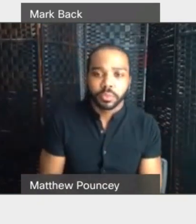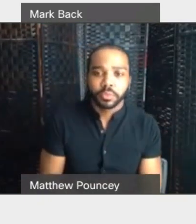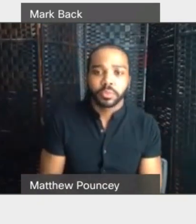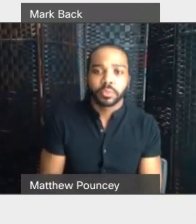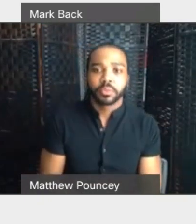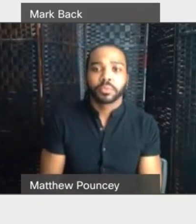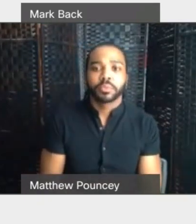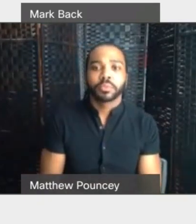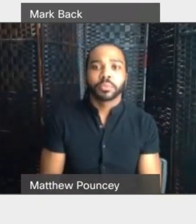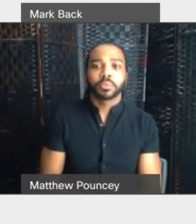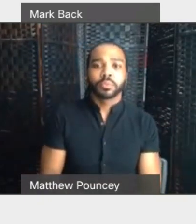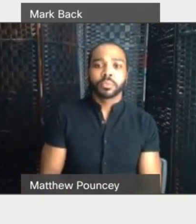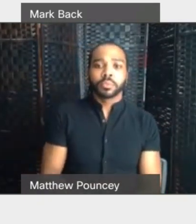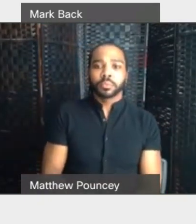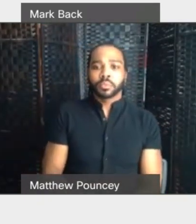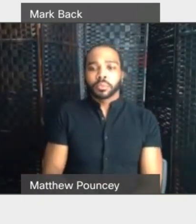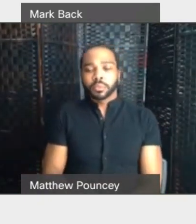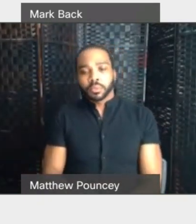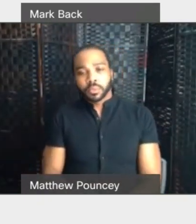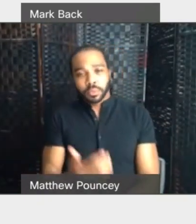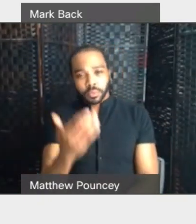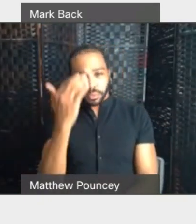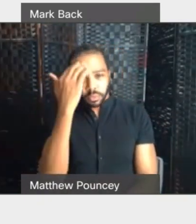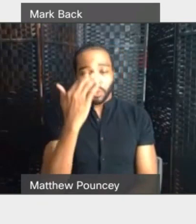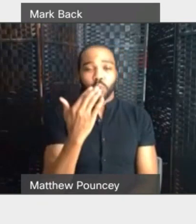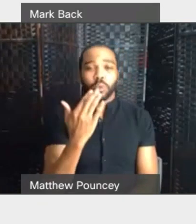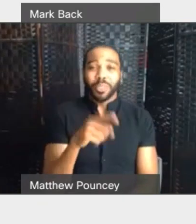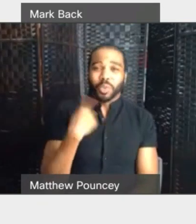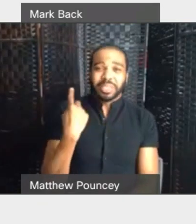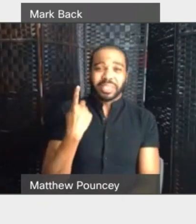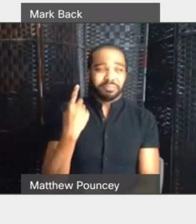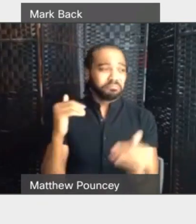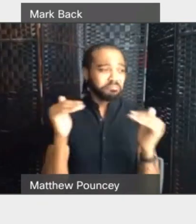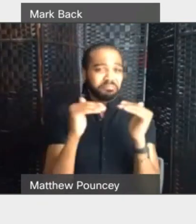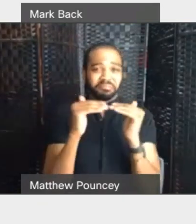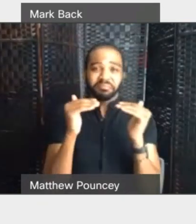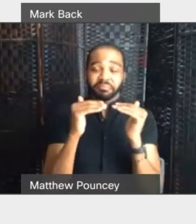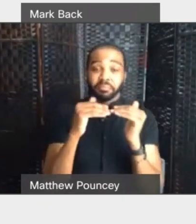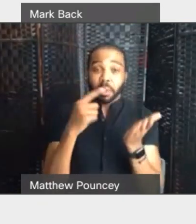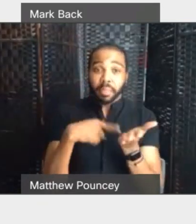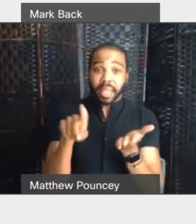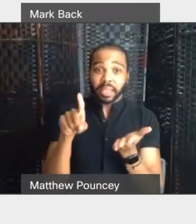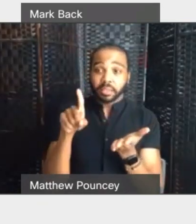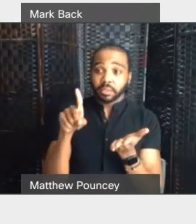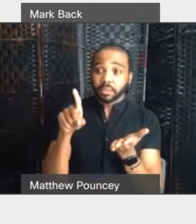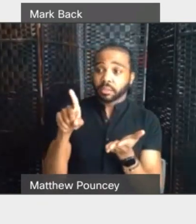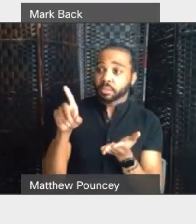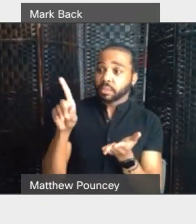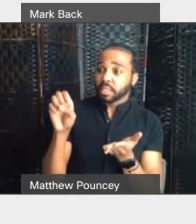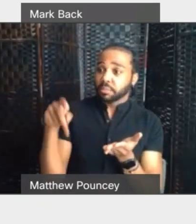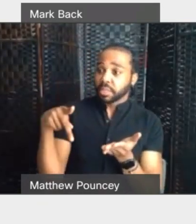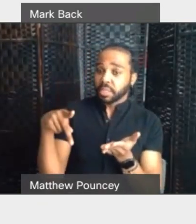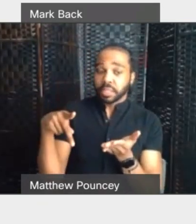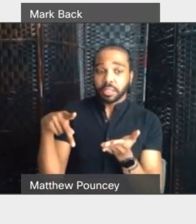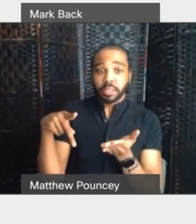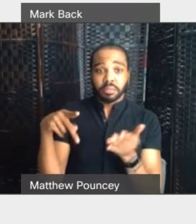Given that the risk is pretty much equal across settings, is there a plan to pay DSPs equally regardless of setting?